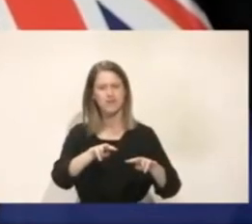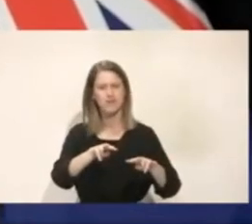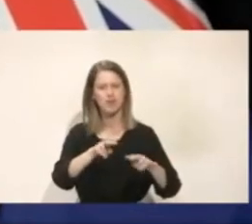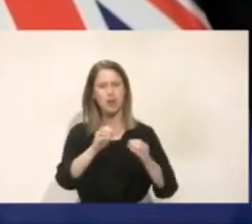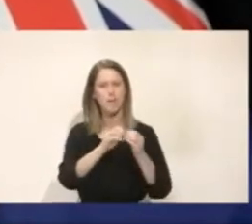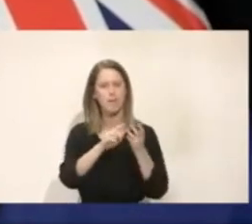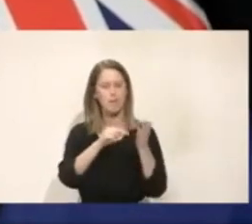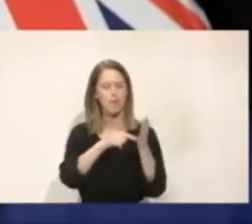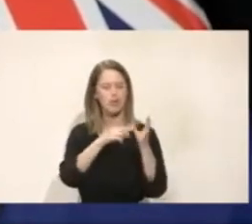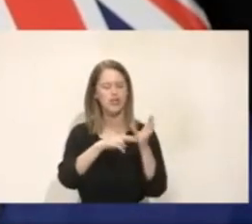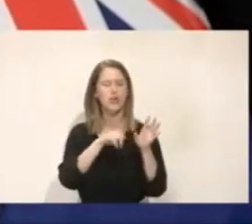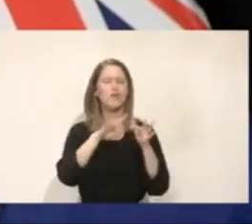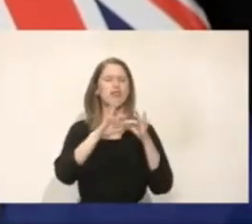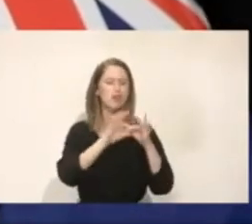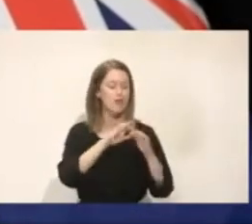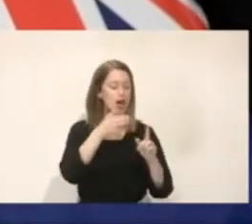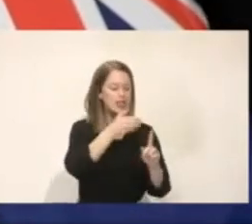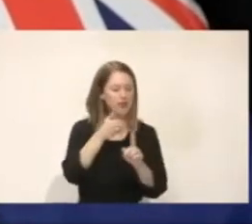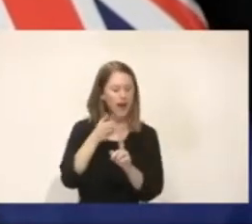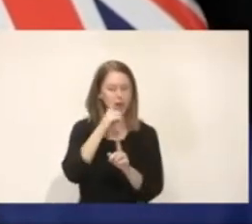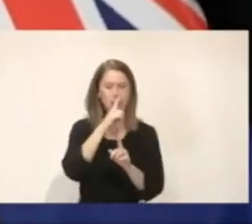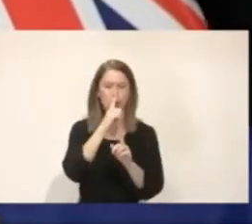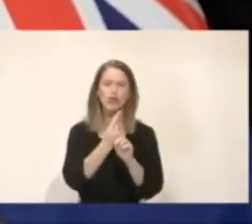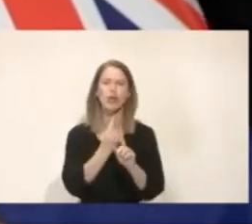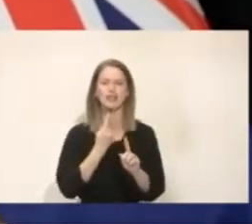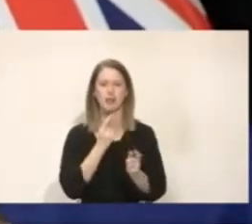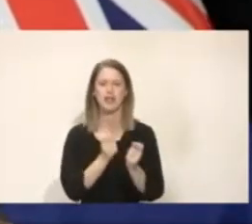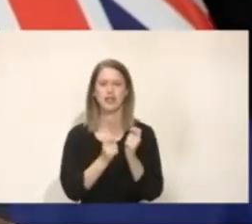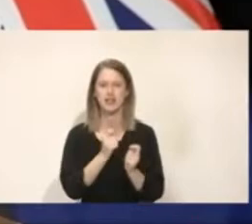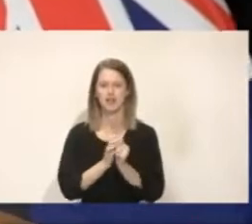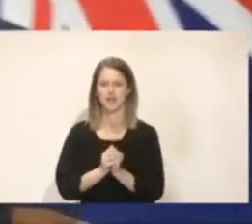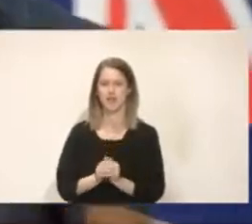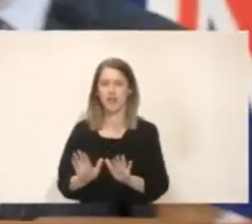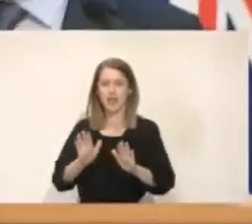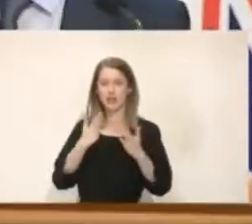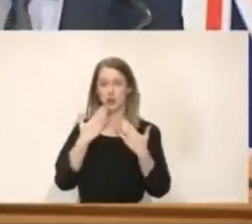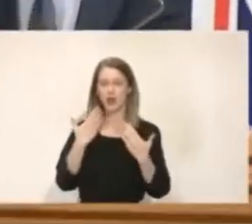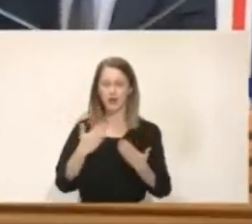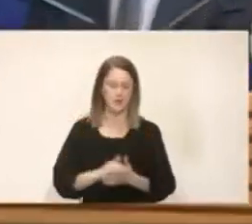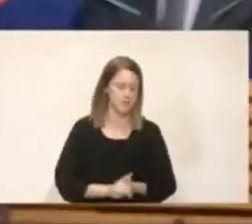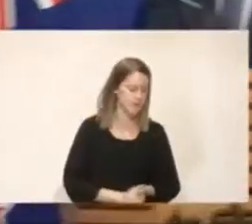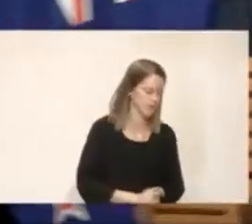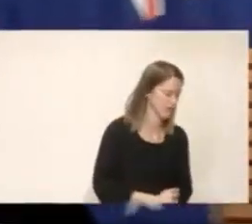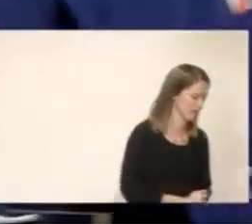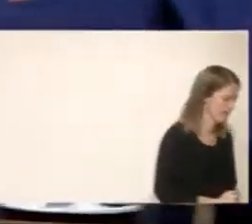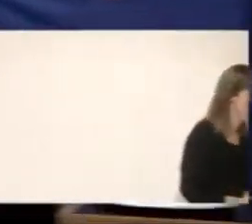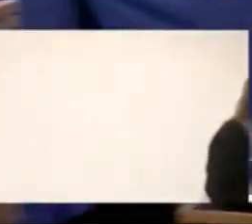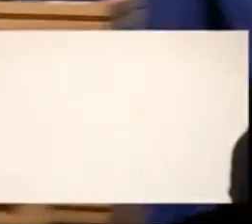cases have been identified, close contacts are in isolation and being tested. Okay, thank you everyone. Have a good afternoon.